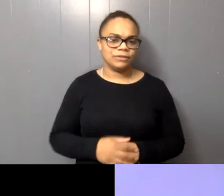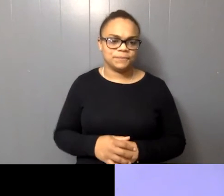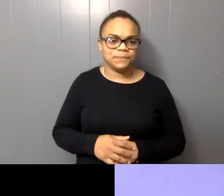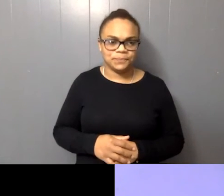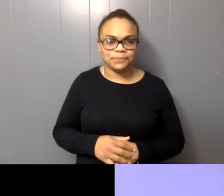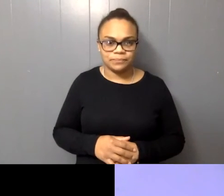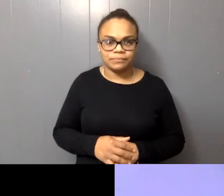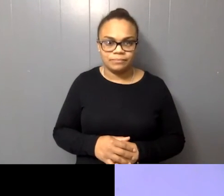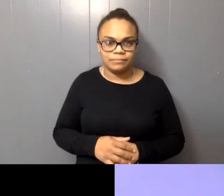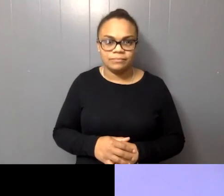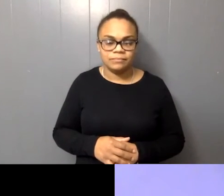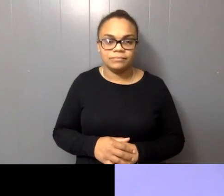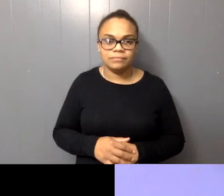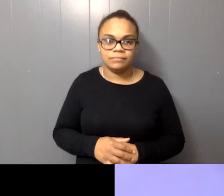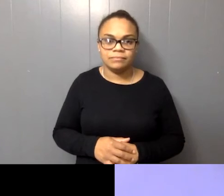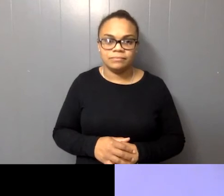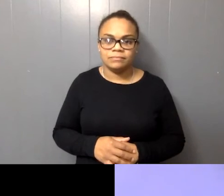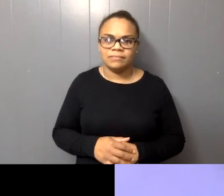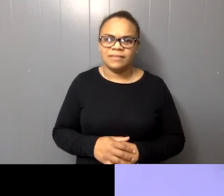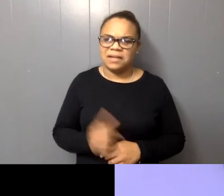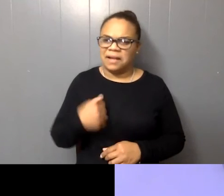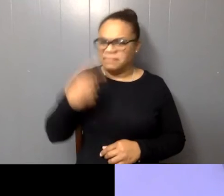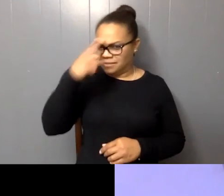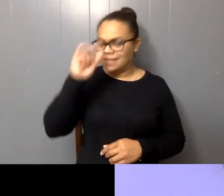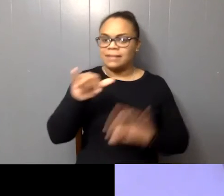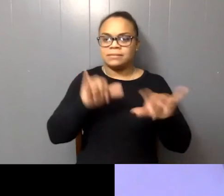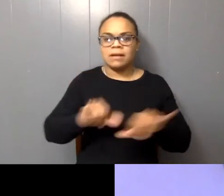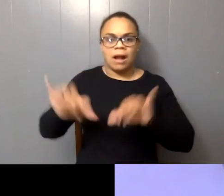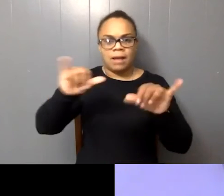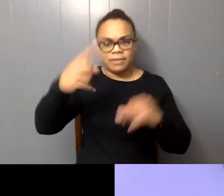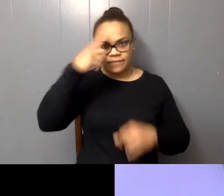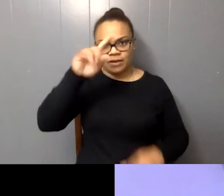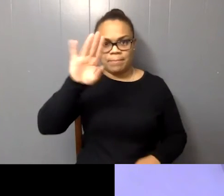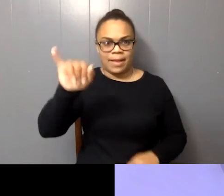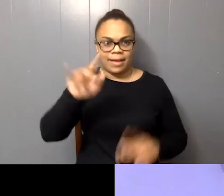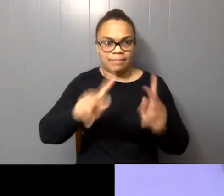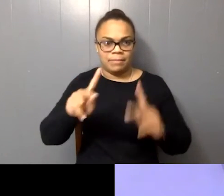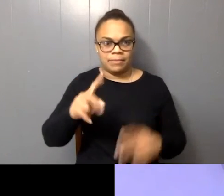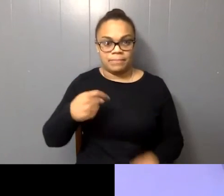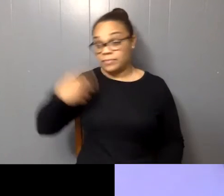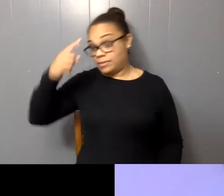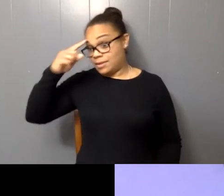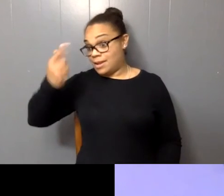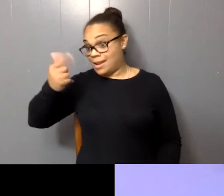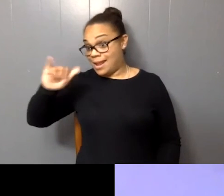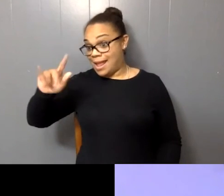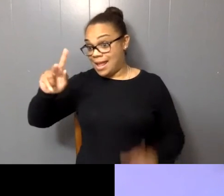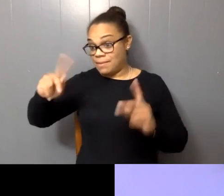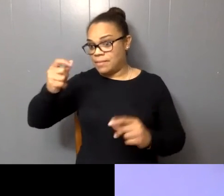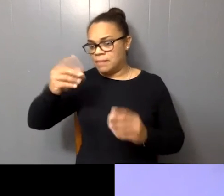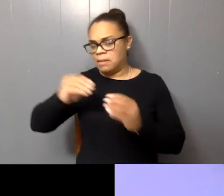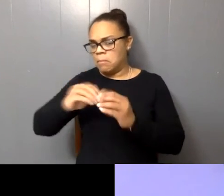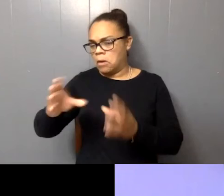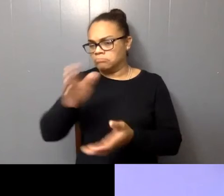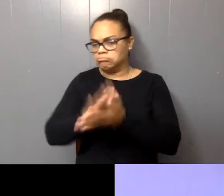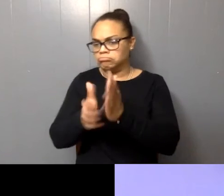that is common, especially among bisexual people. I think with gay people, it's a little bit more straightforward.